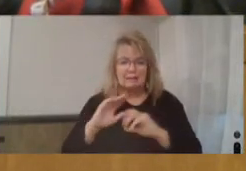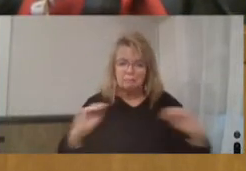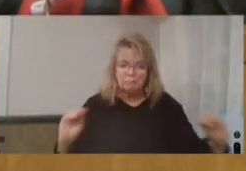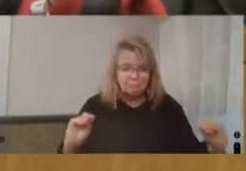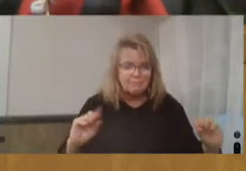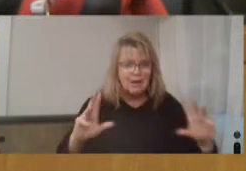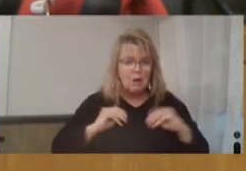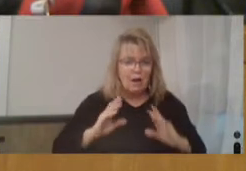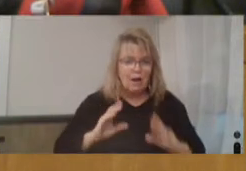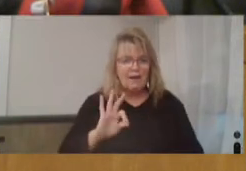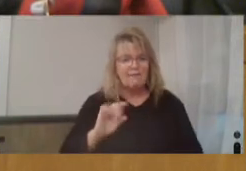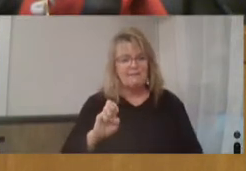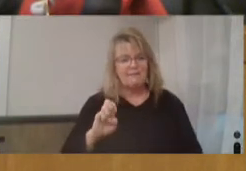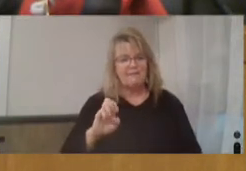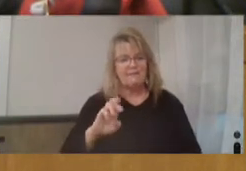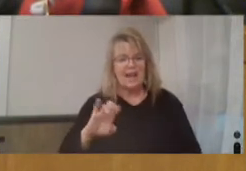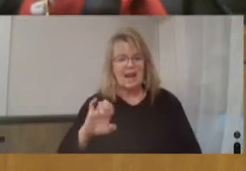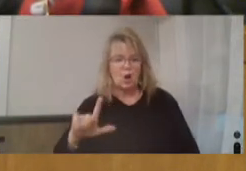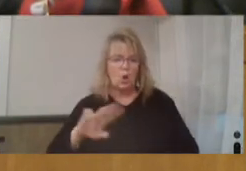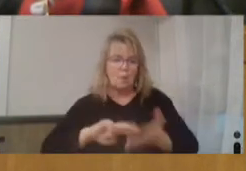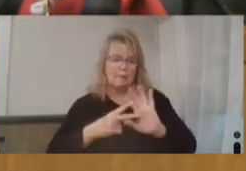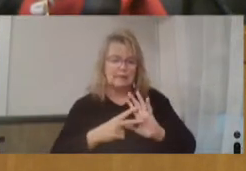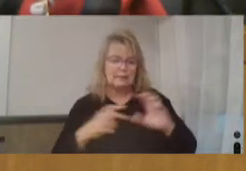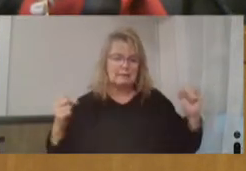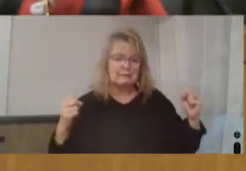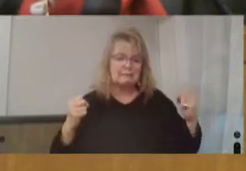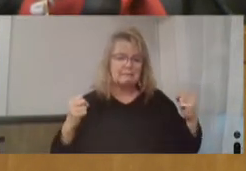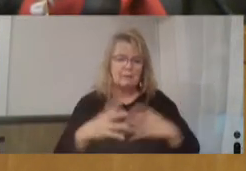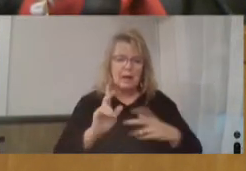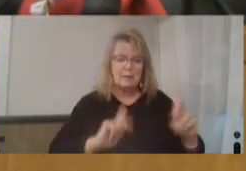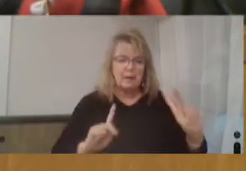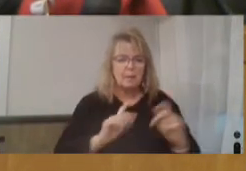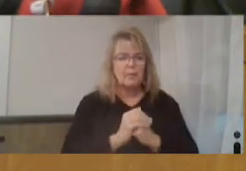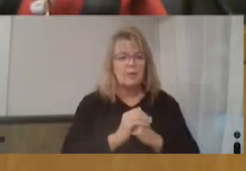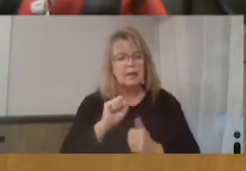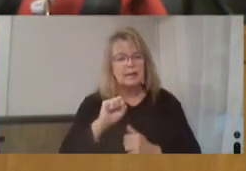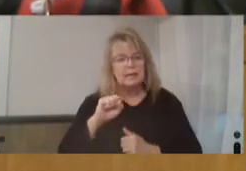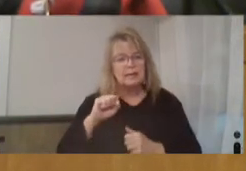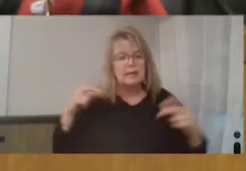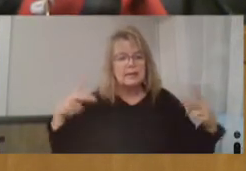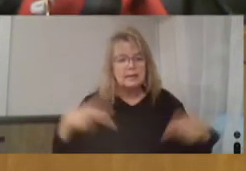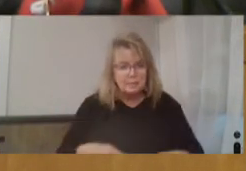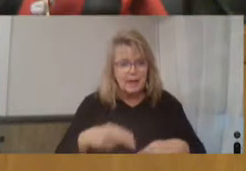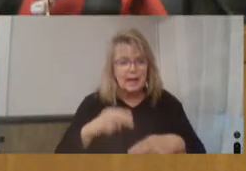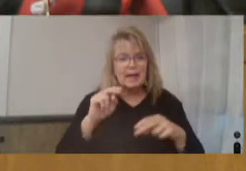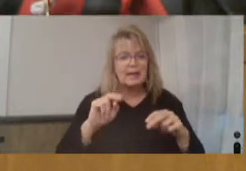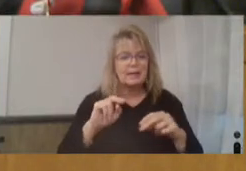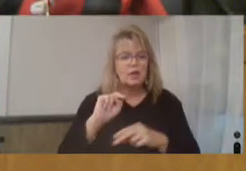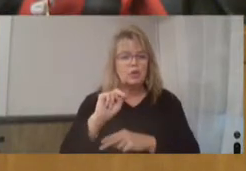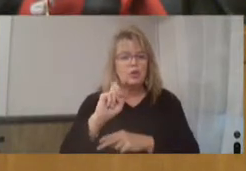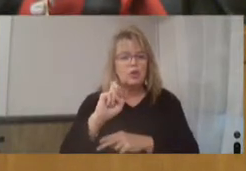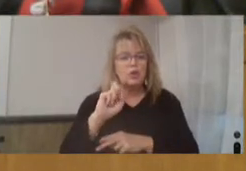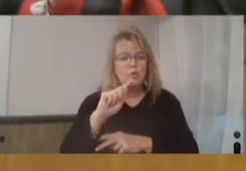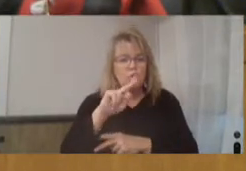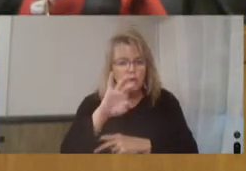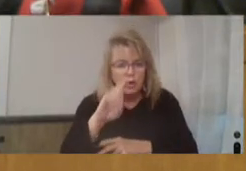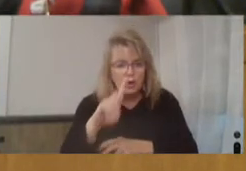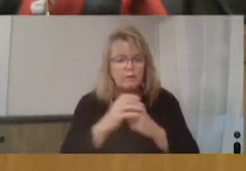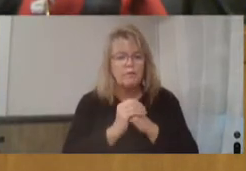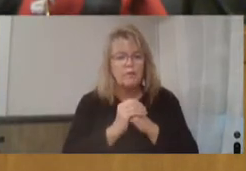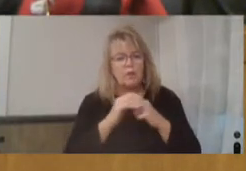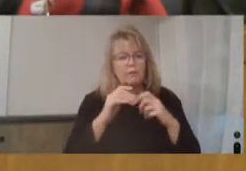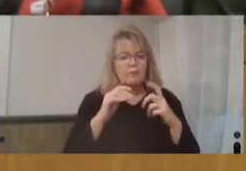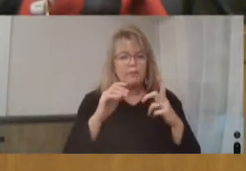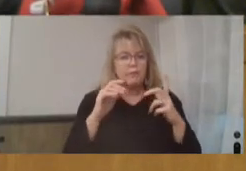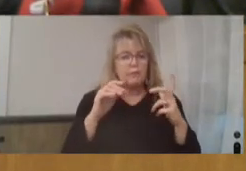feral, meaning they're afraid of people. They get spayed and neutered and vaccinated for rabies and distemper. They get a